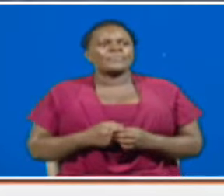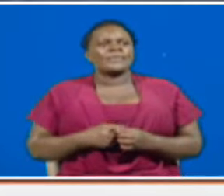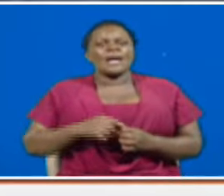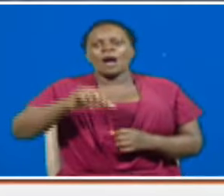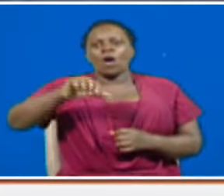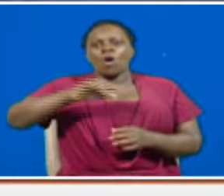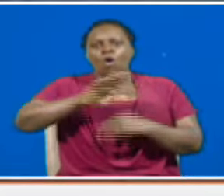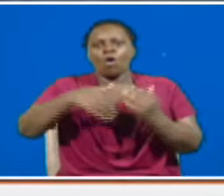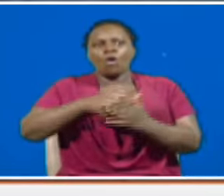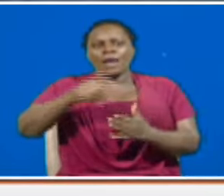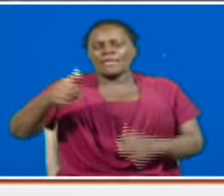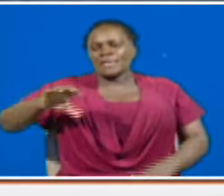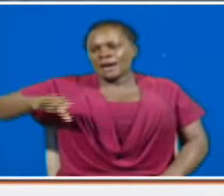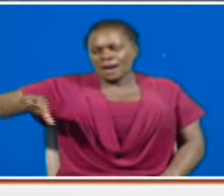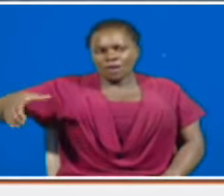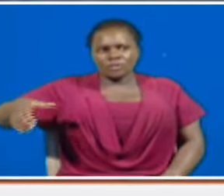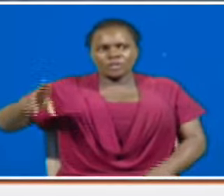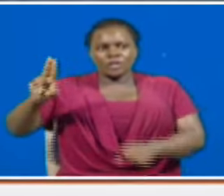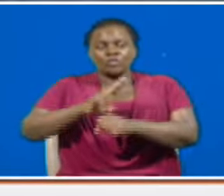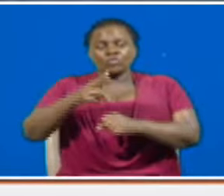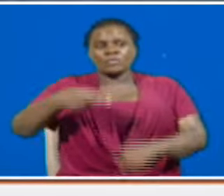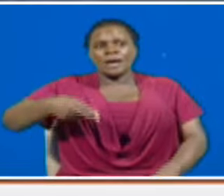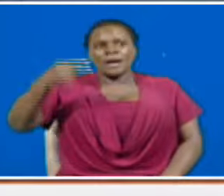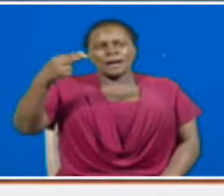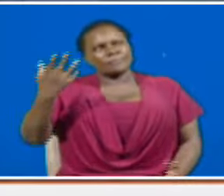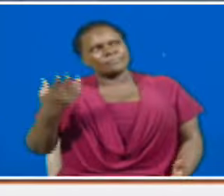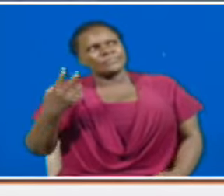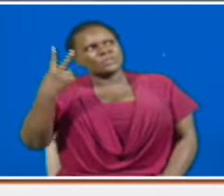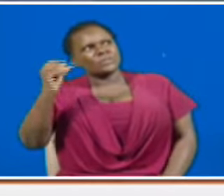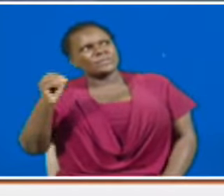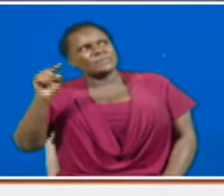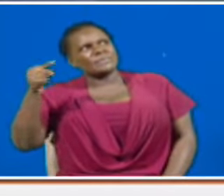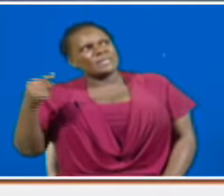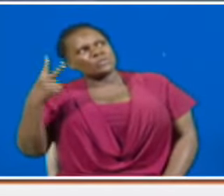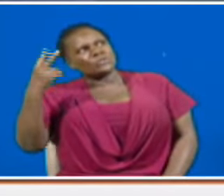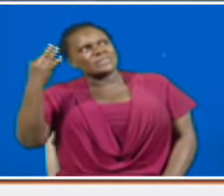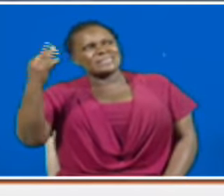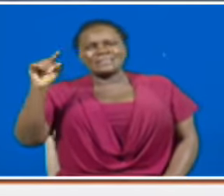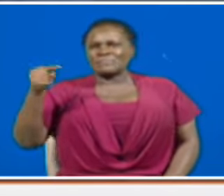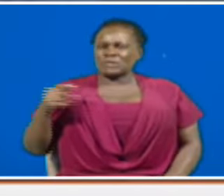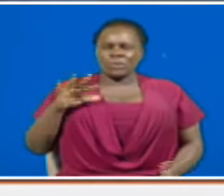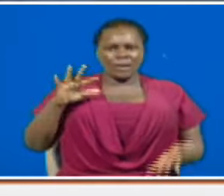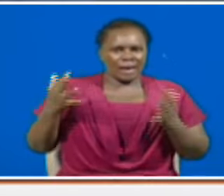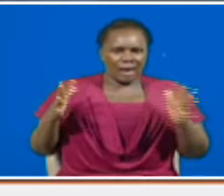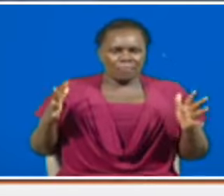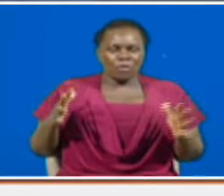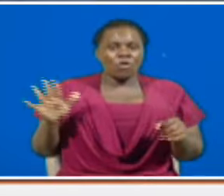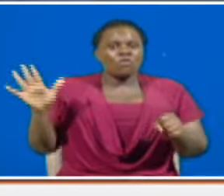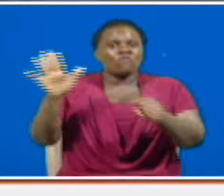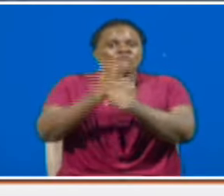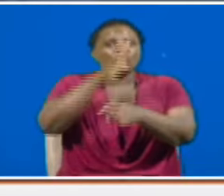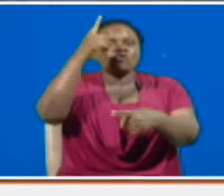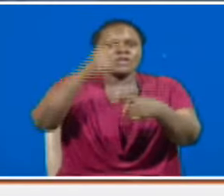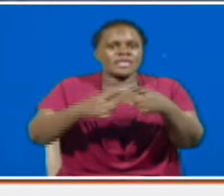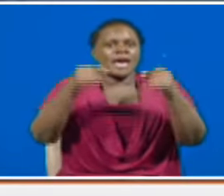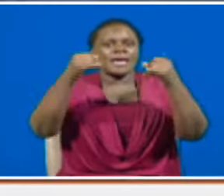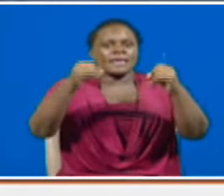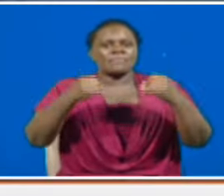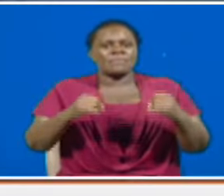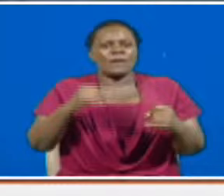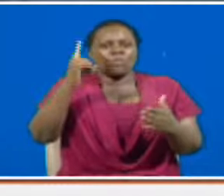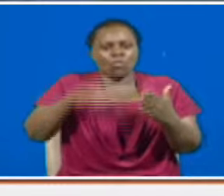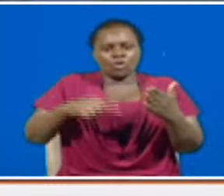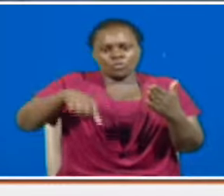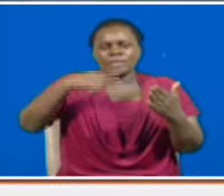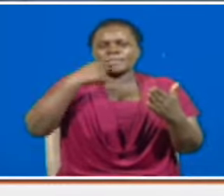other county, the most of county that spend higher is around 20 million to 23 million whole year to implement what we are talking